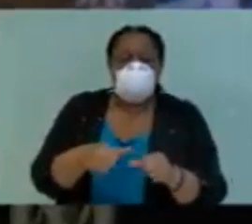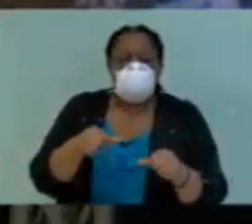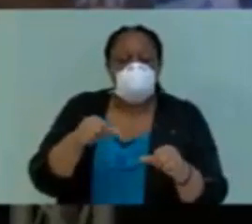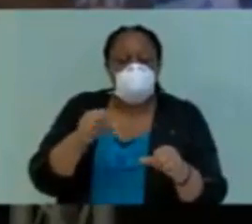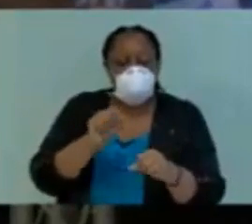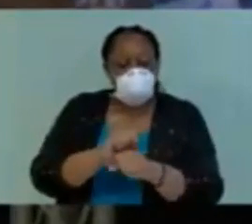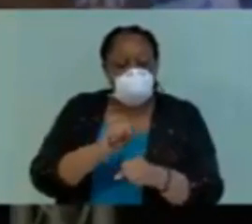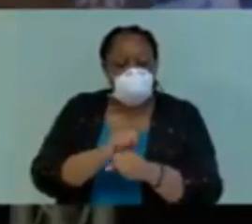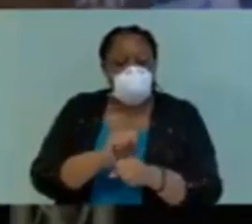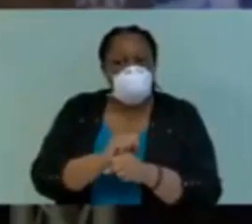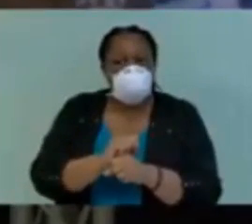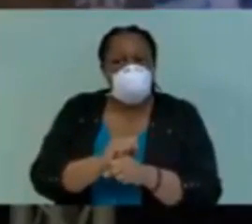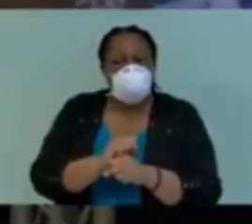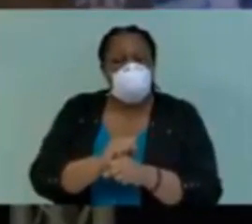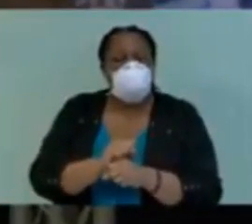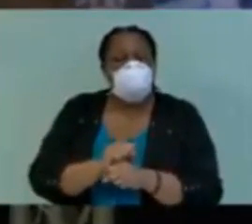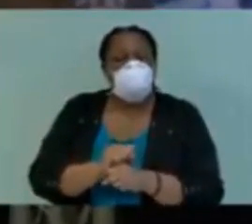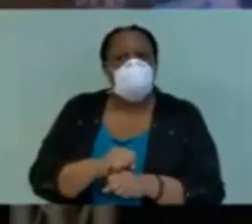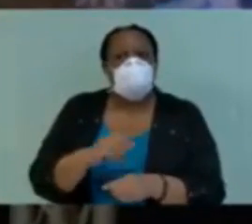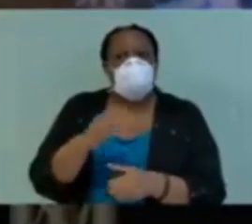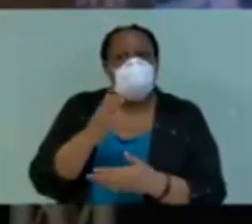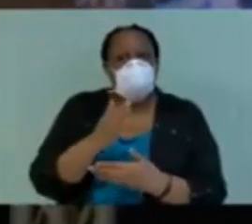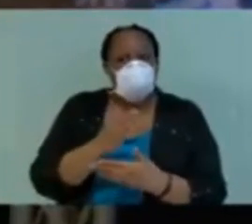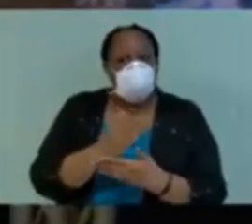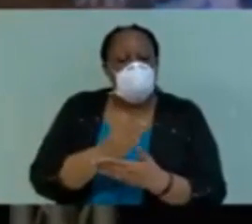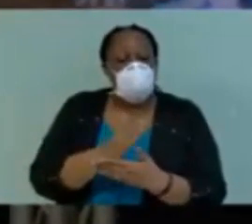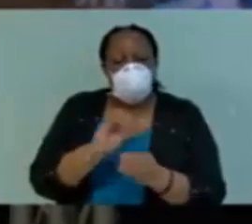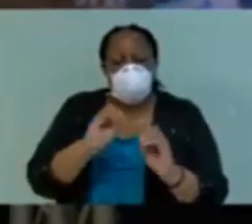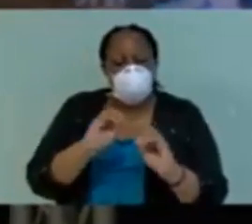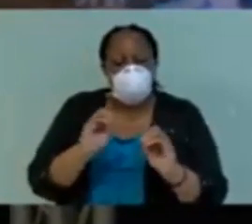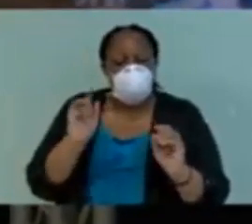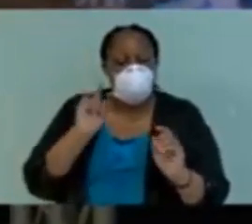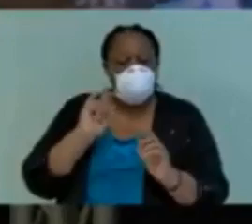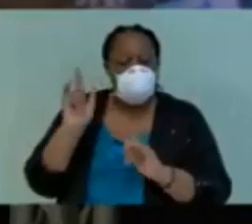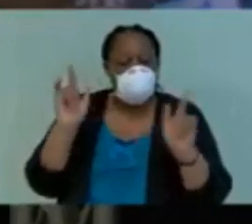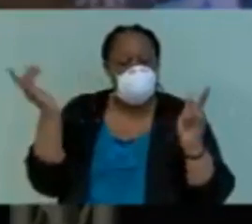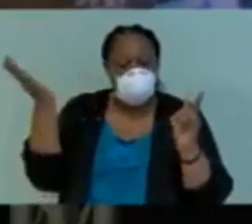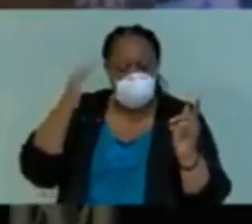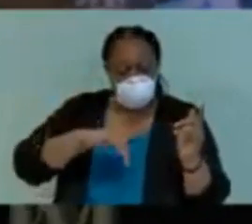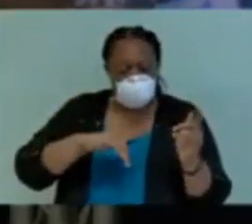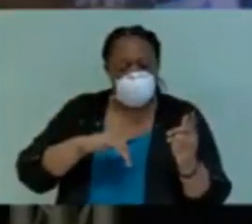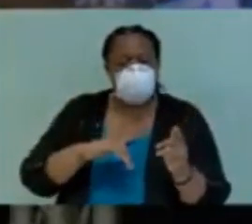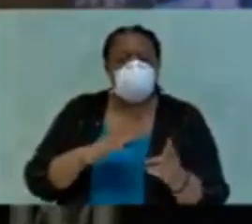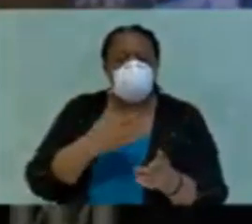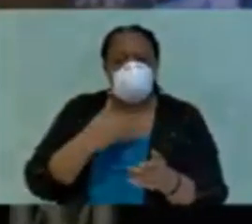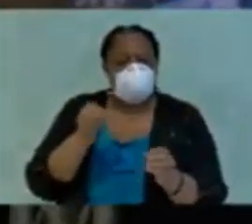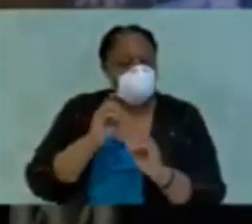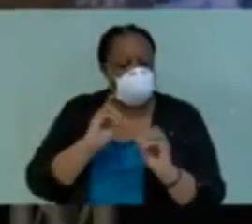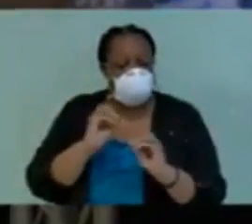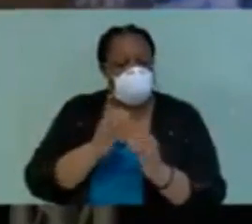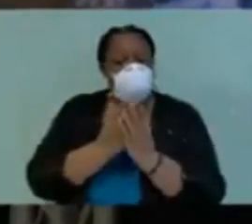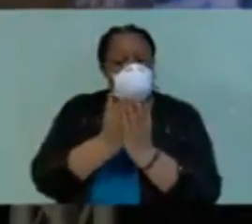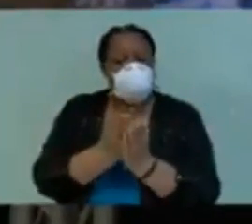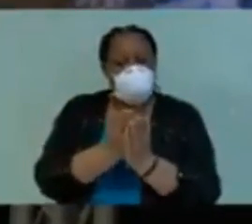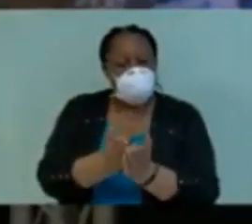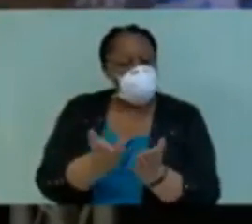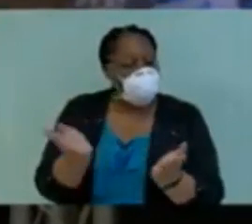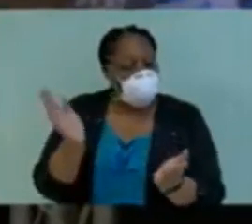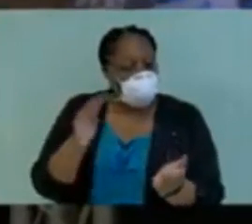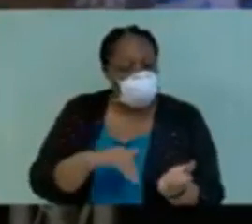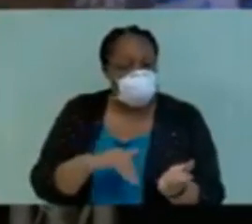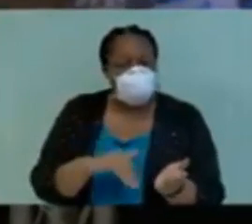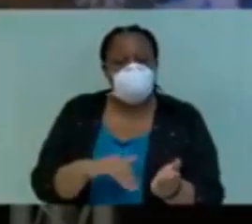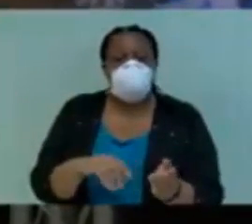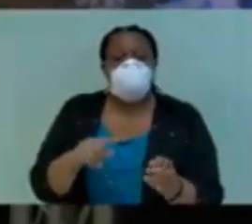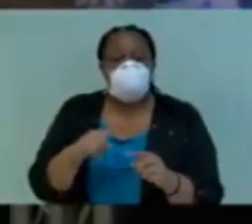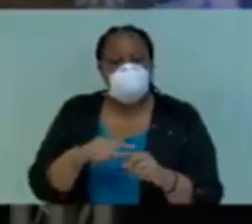impact on the availability of critical food and other cargo supplies reaching the people. During the